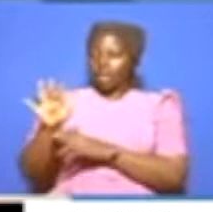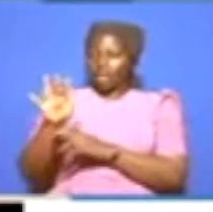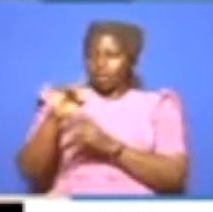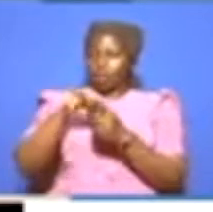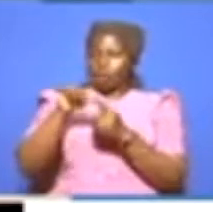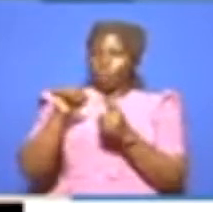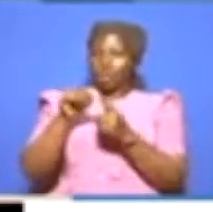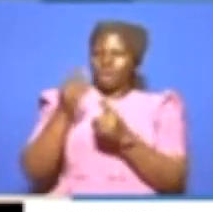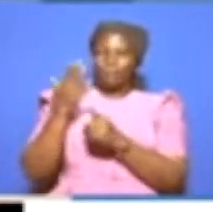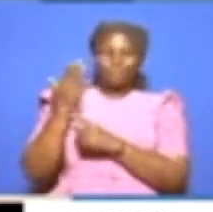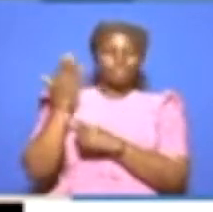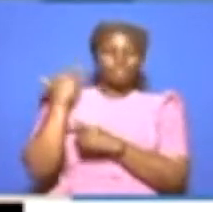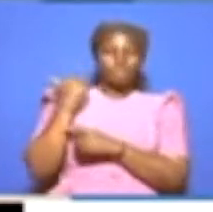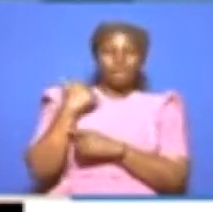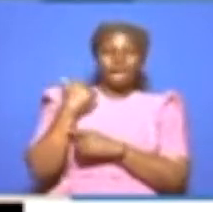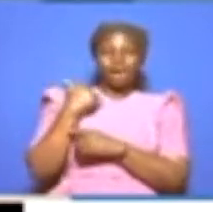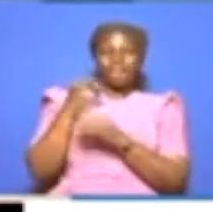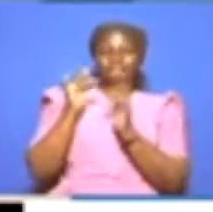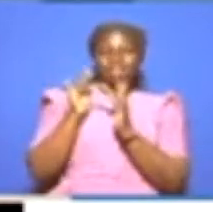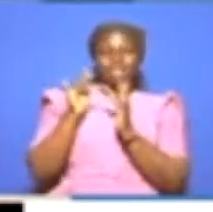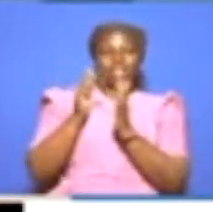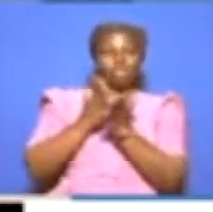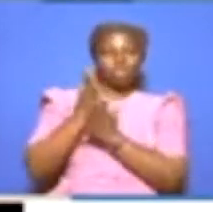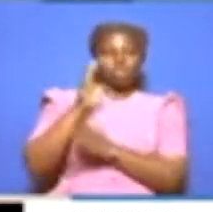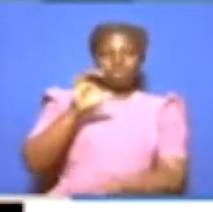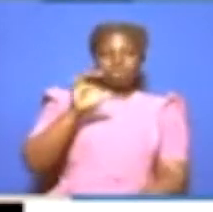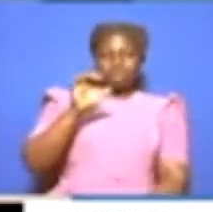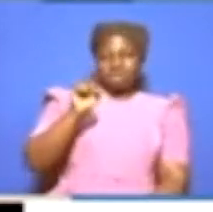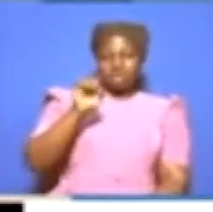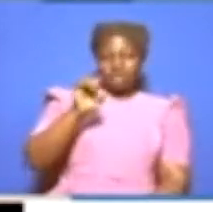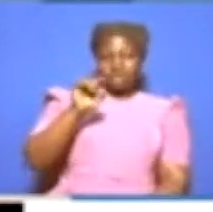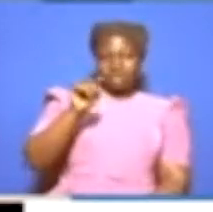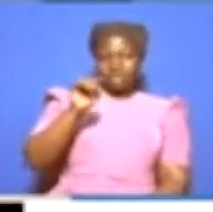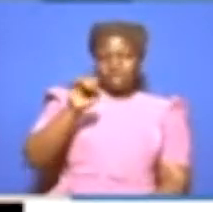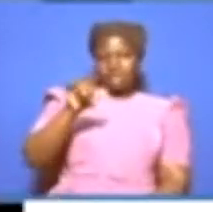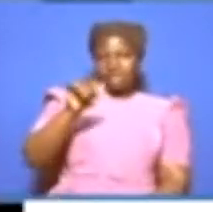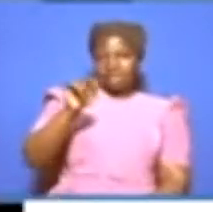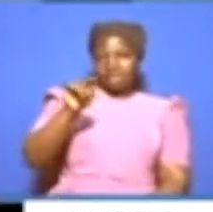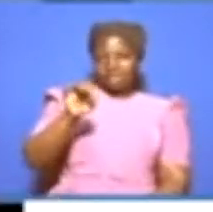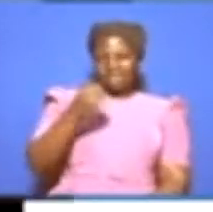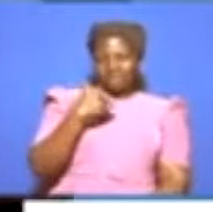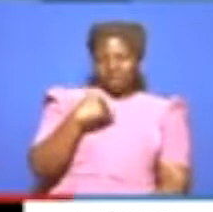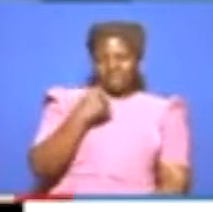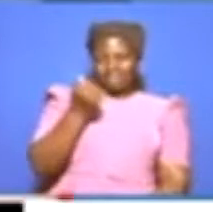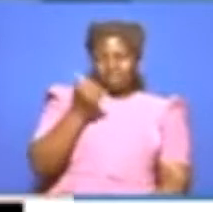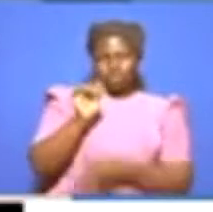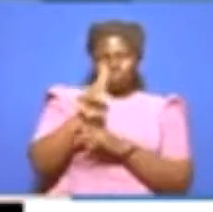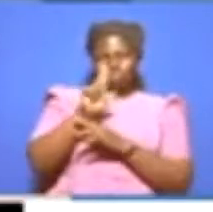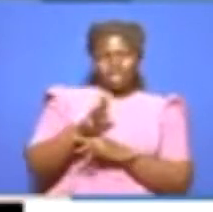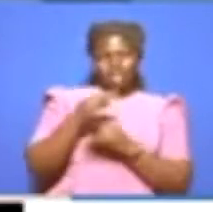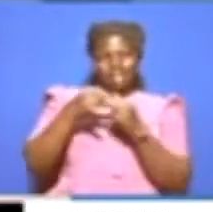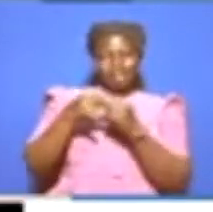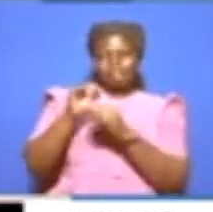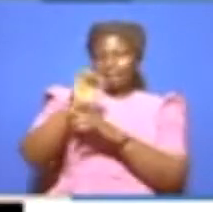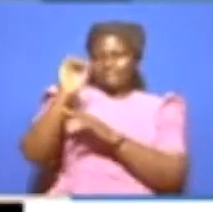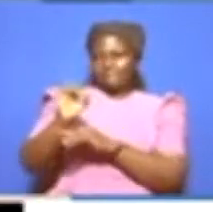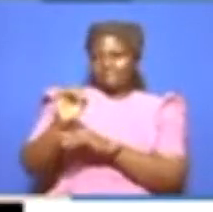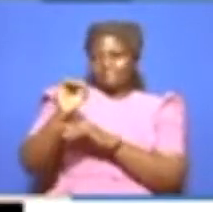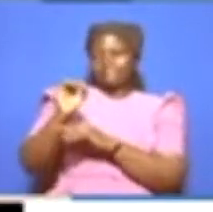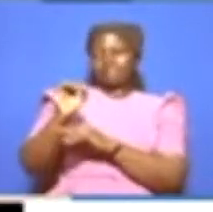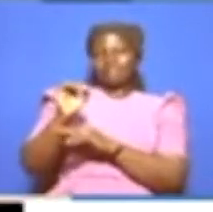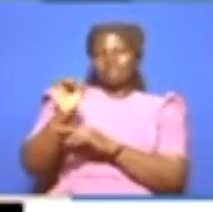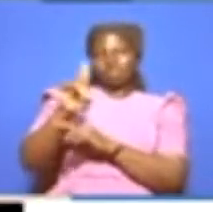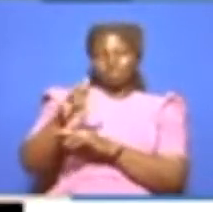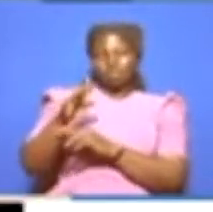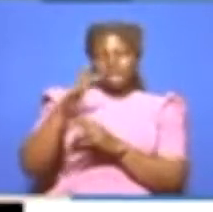via satellite. We didn't have all the fiber sea cables, and we have very few users. 80% of Kenya's internet users were based in Nairobi. But